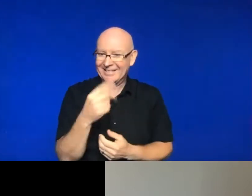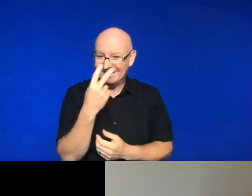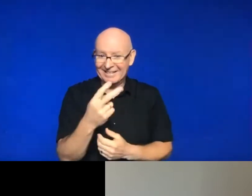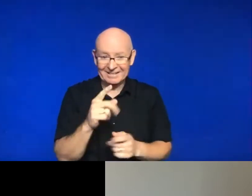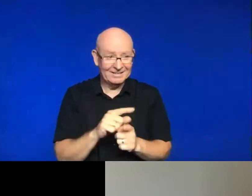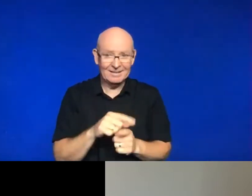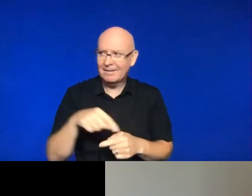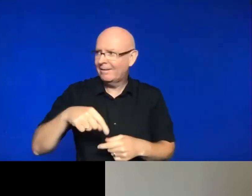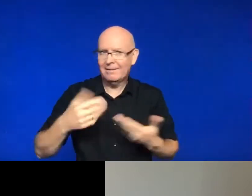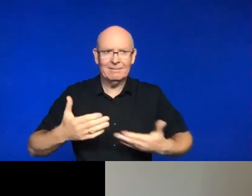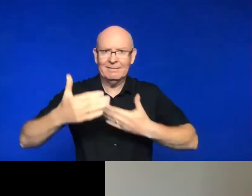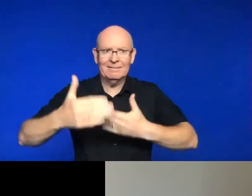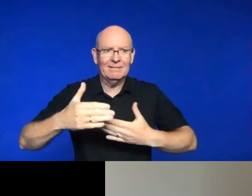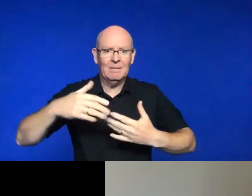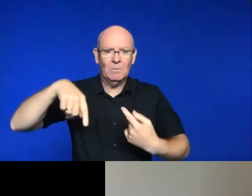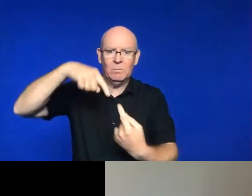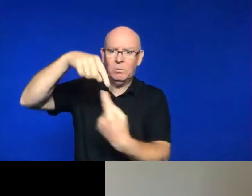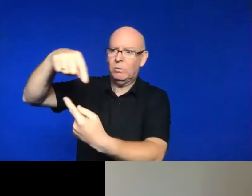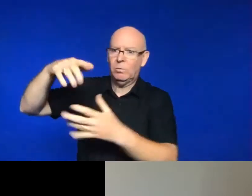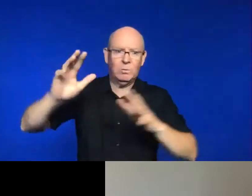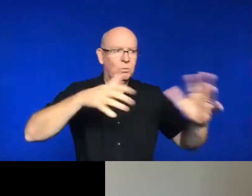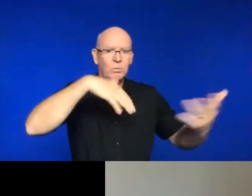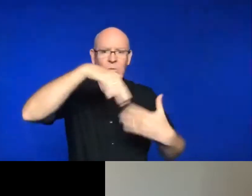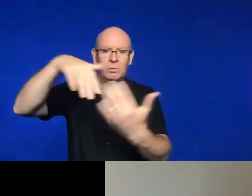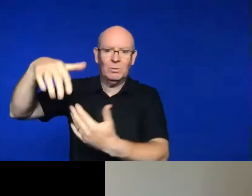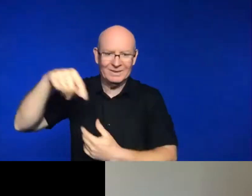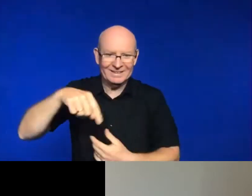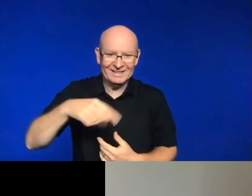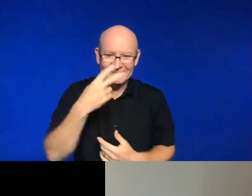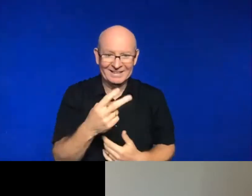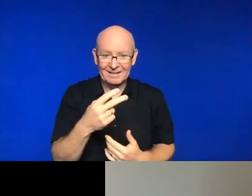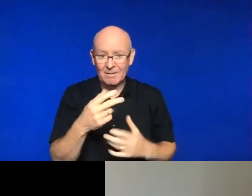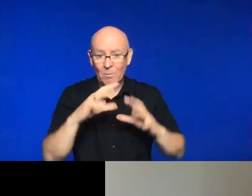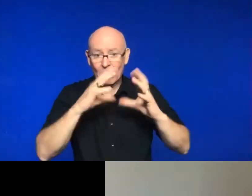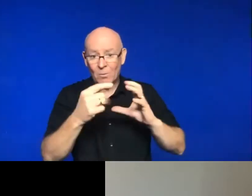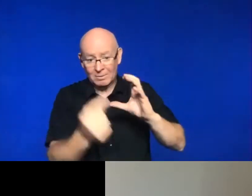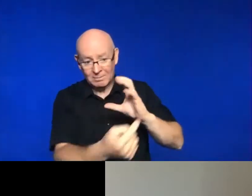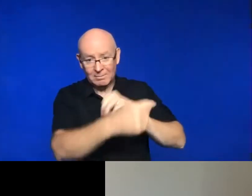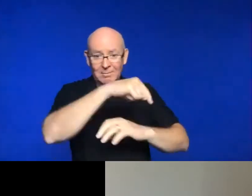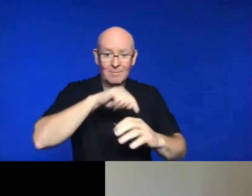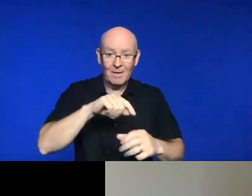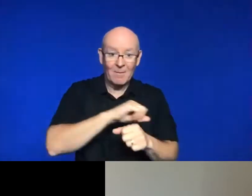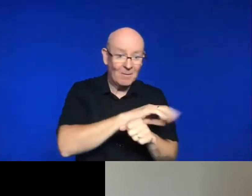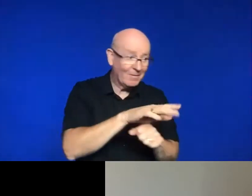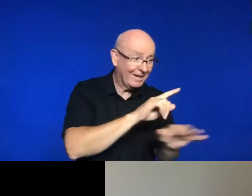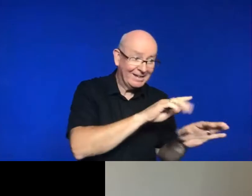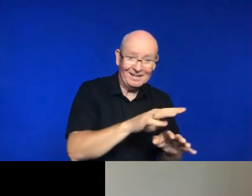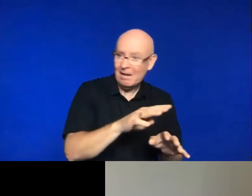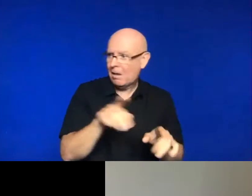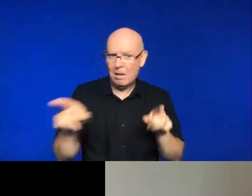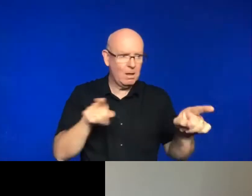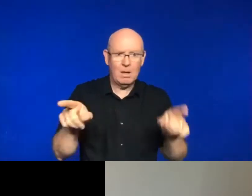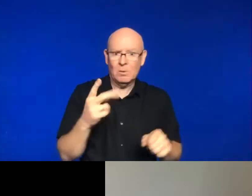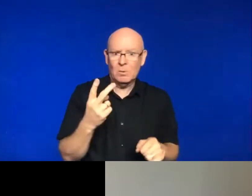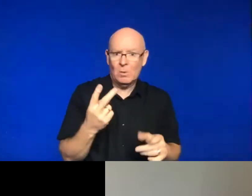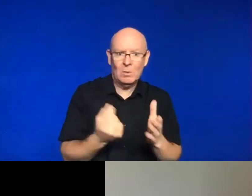with other emergencies. So what you have learned today through Alarcos' words is helpful not only to COVID-19, but to better prepare